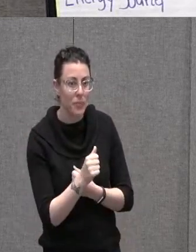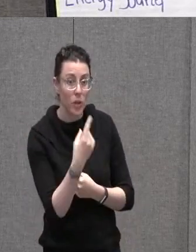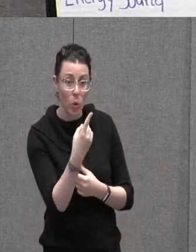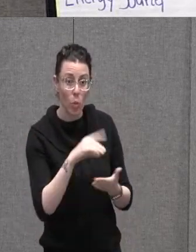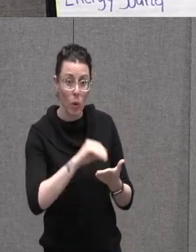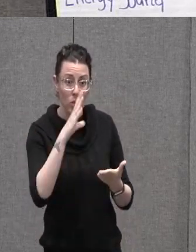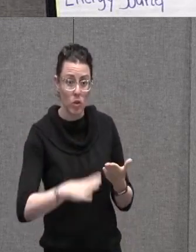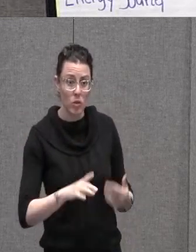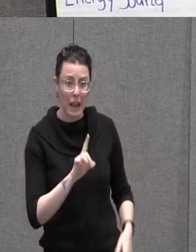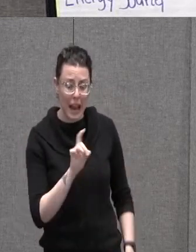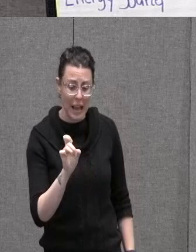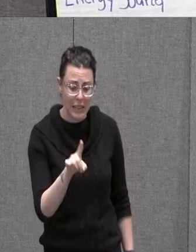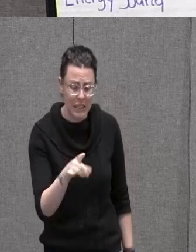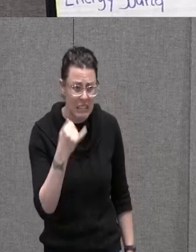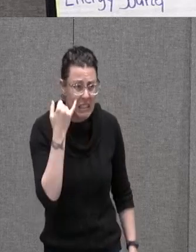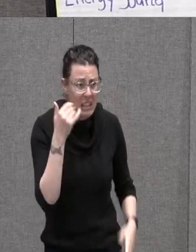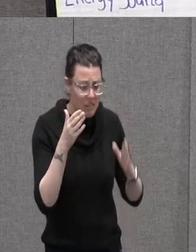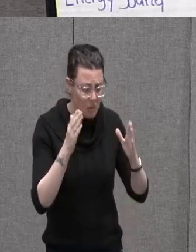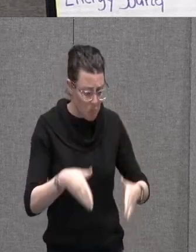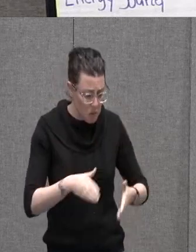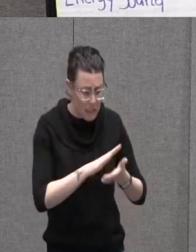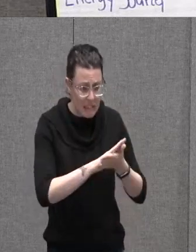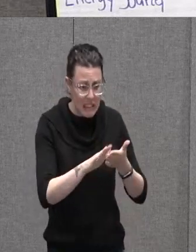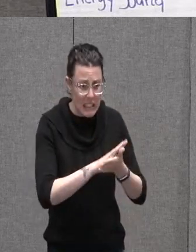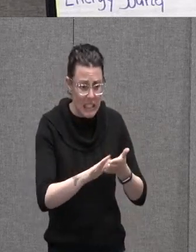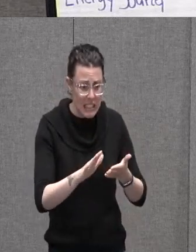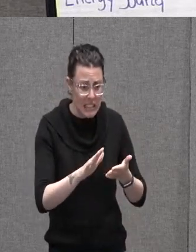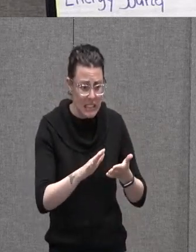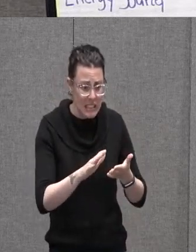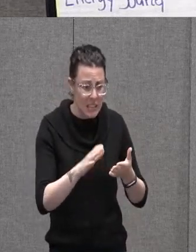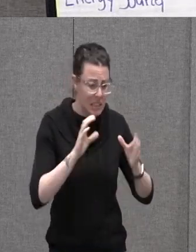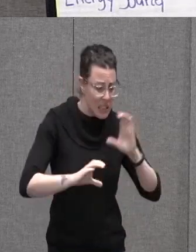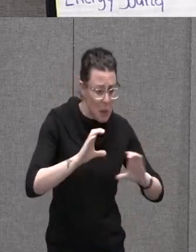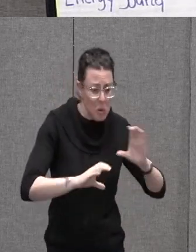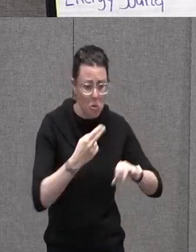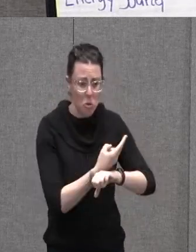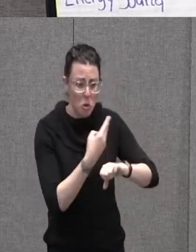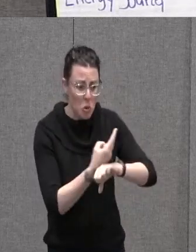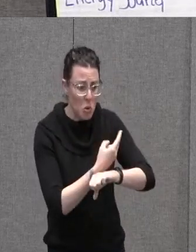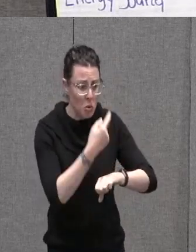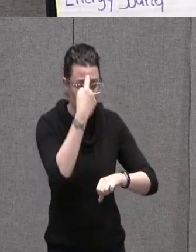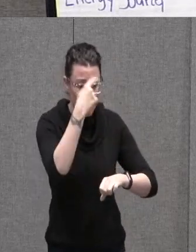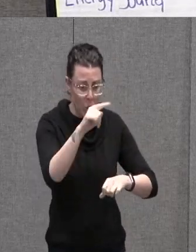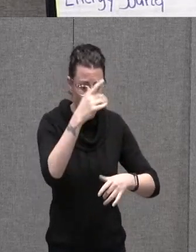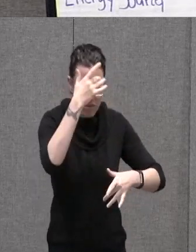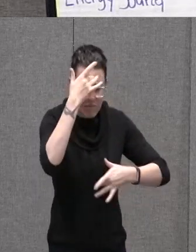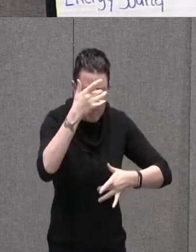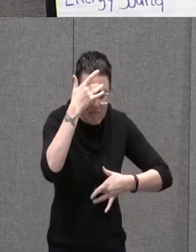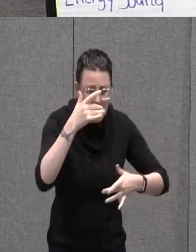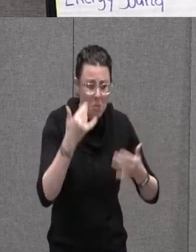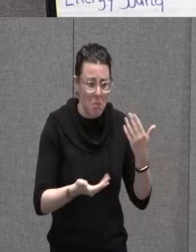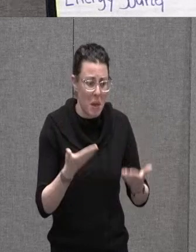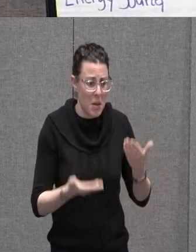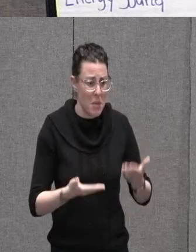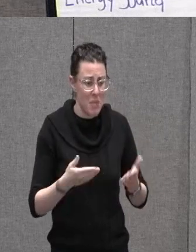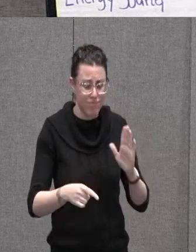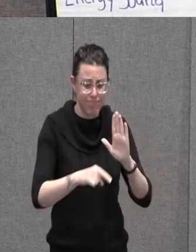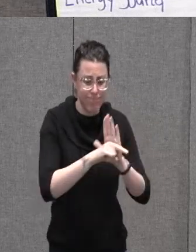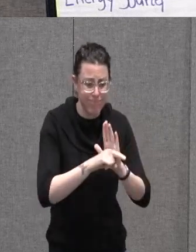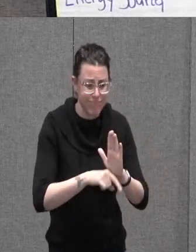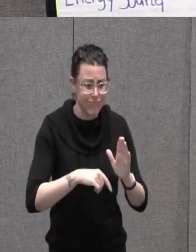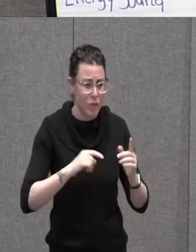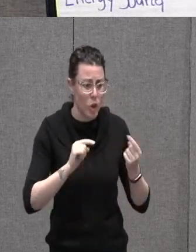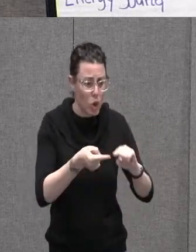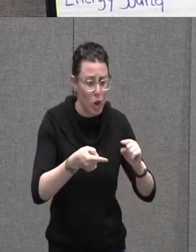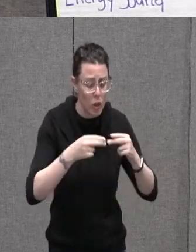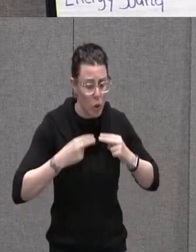maybe have chemicals in there that are harmful to humans? Like, we brainstormed and we thought, and we didn't think of this at all.